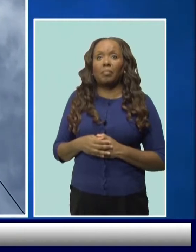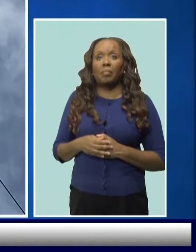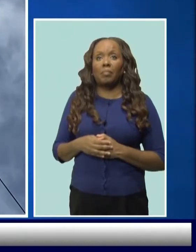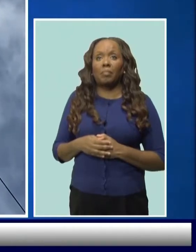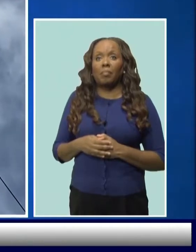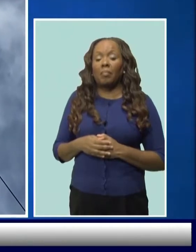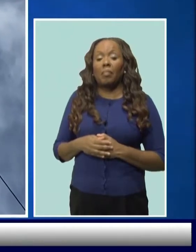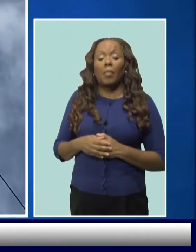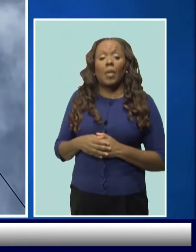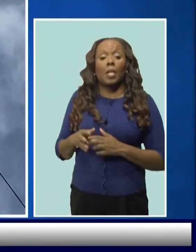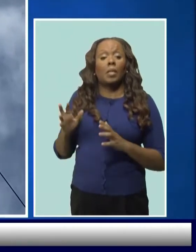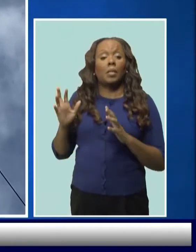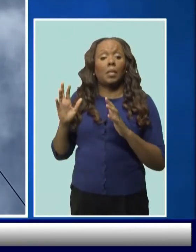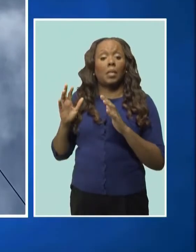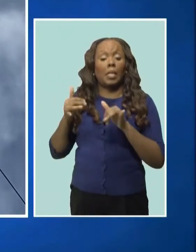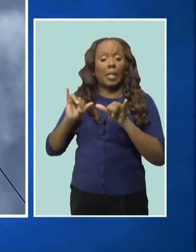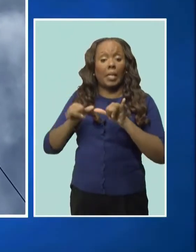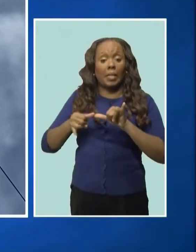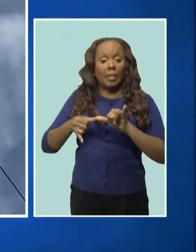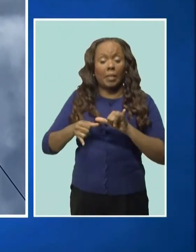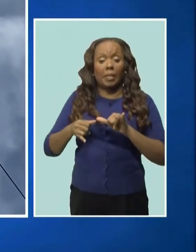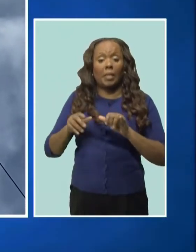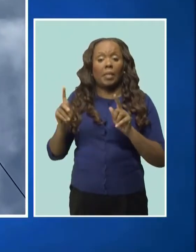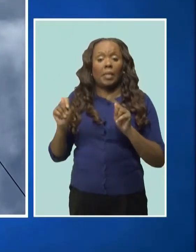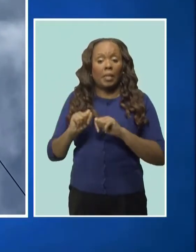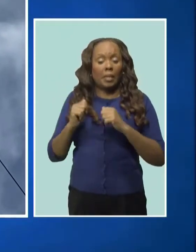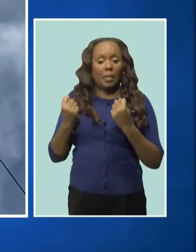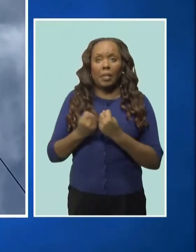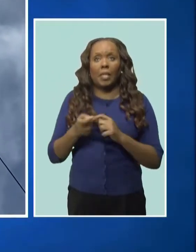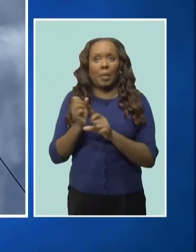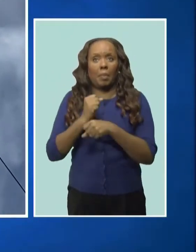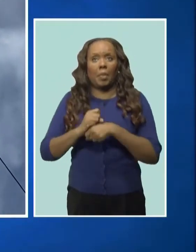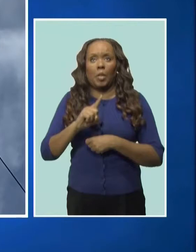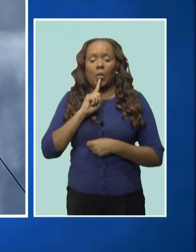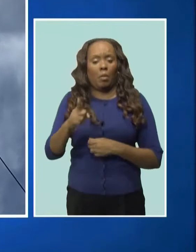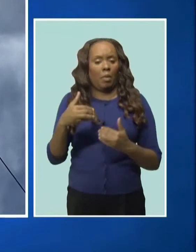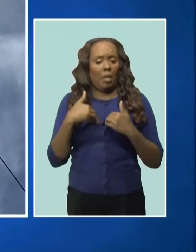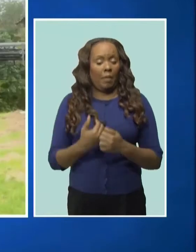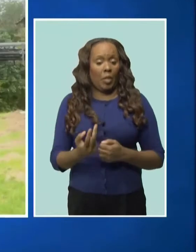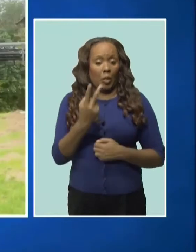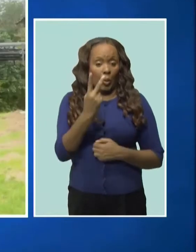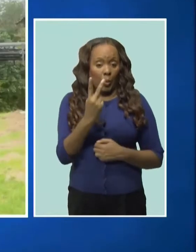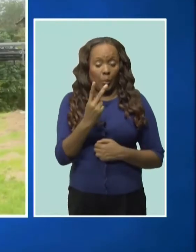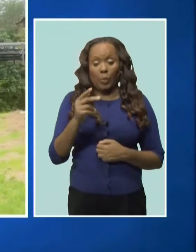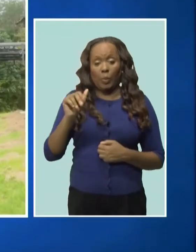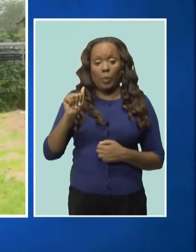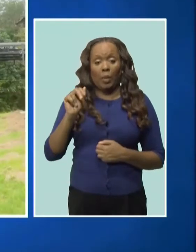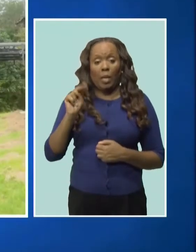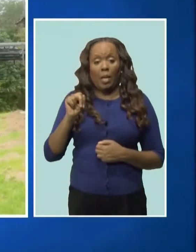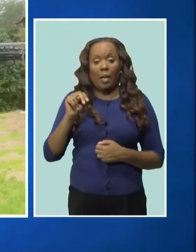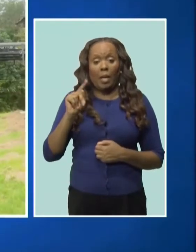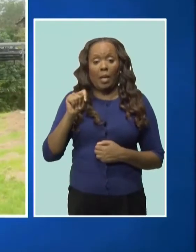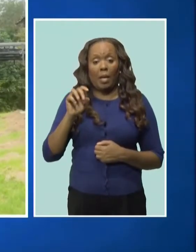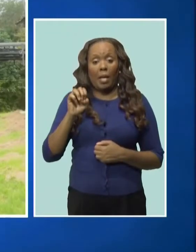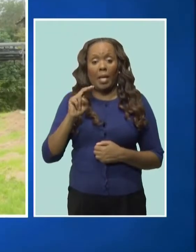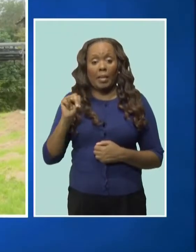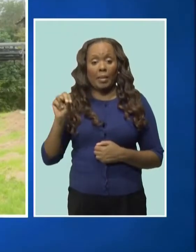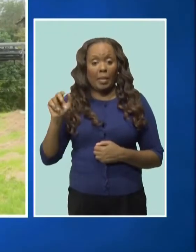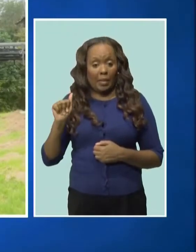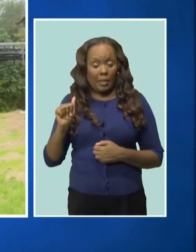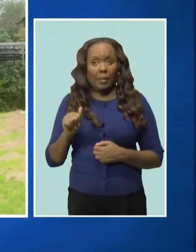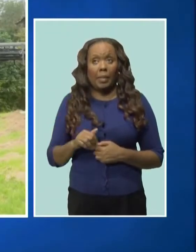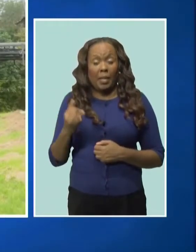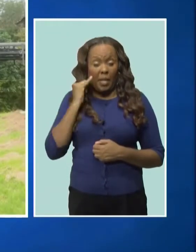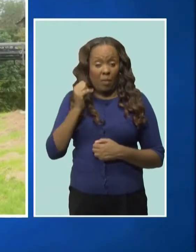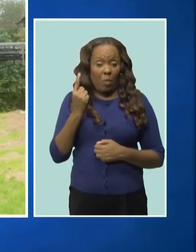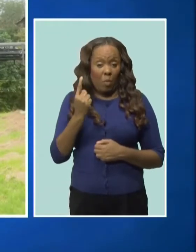engineering team has done is to ensure that we have 2 antennae in place so that should one fail, then we will have a